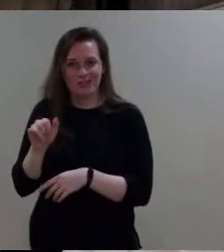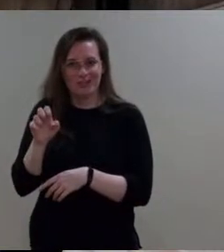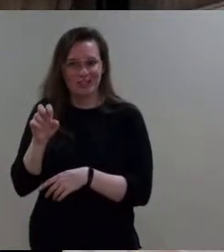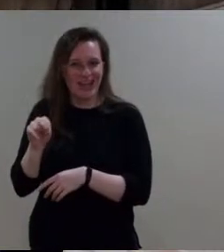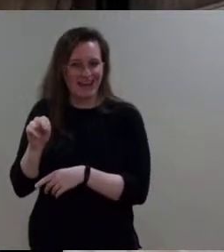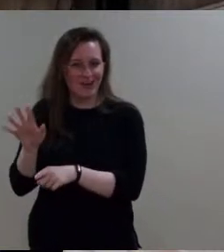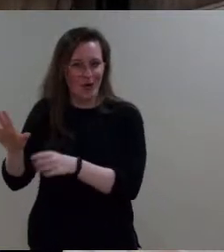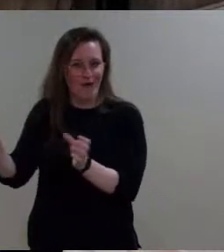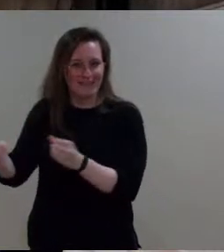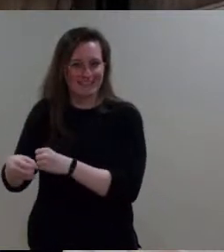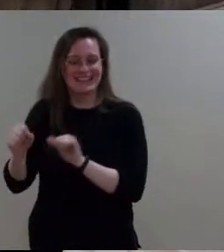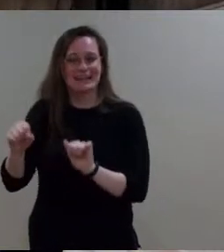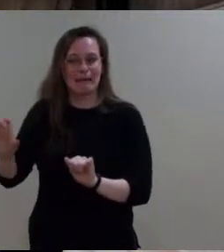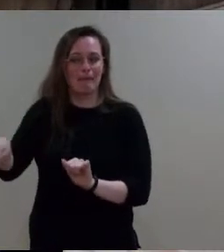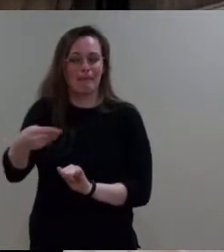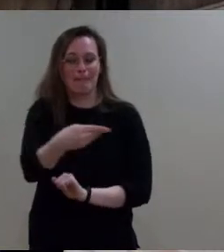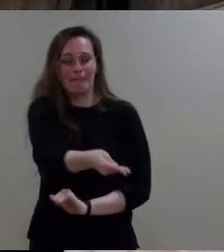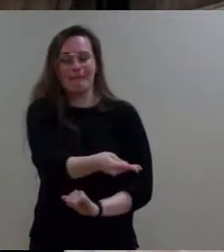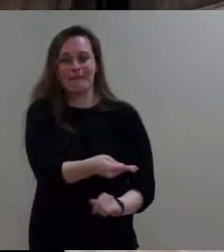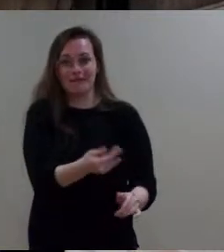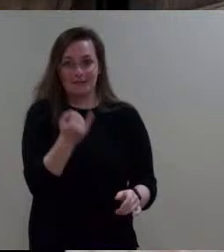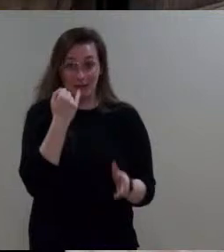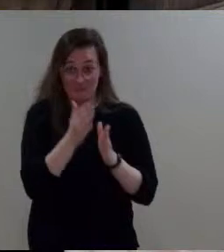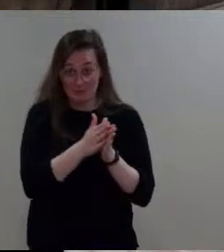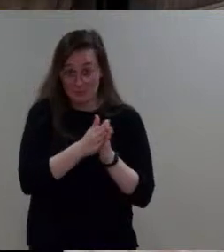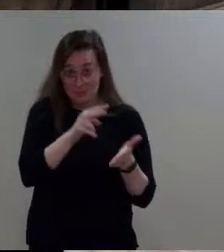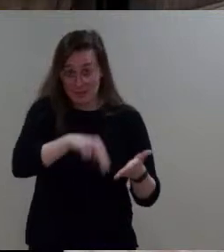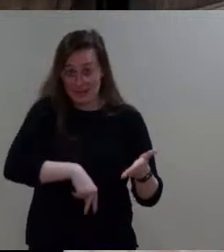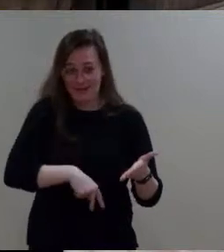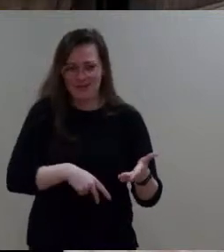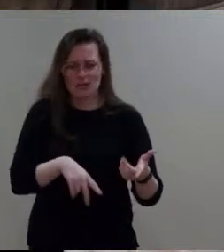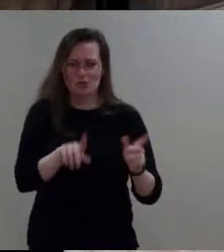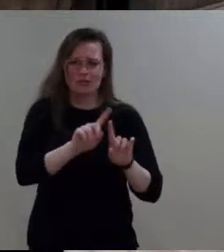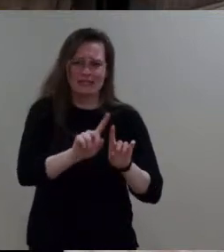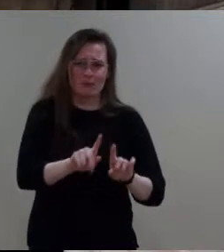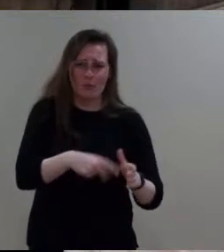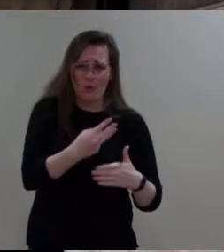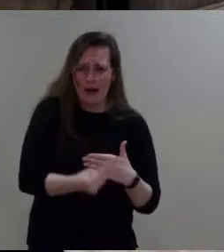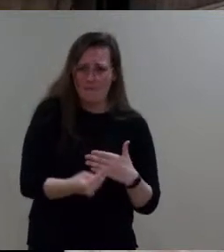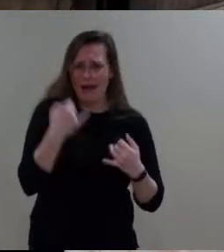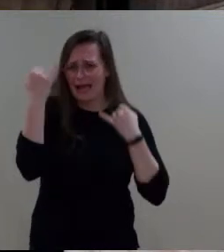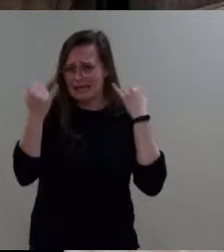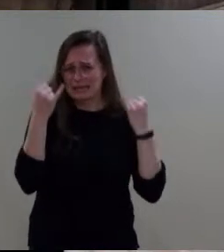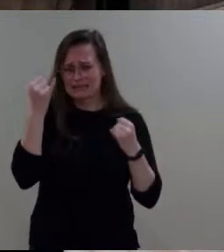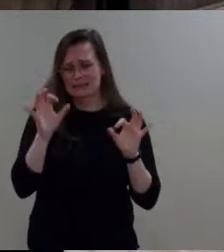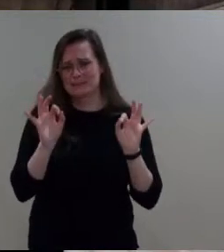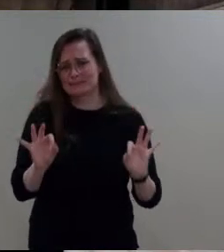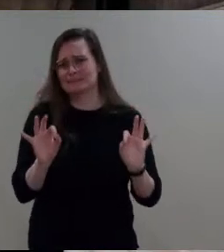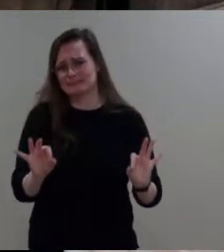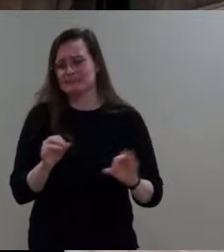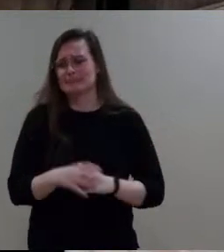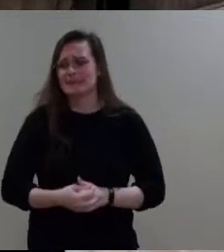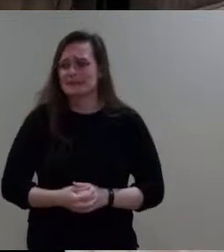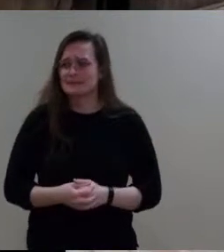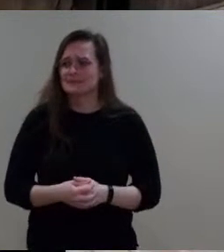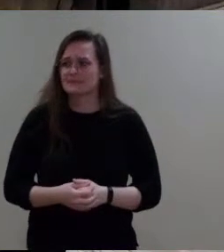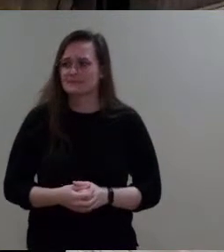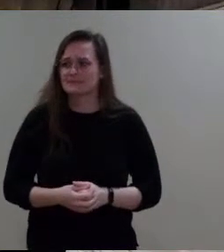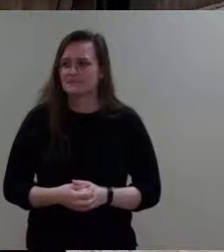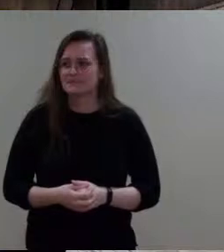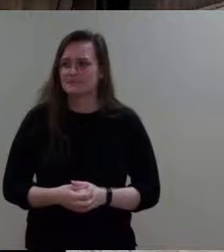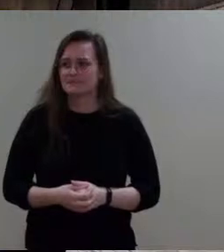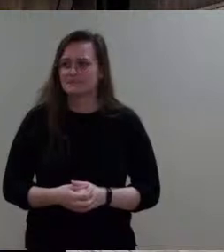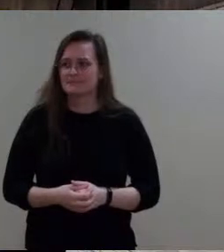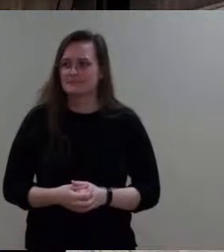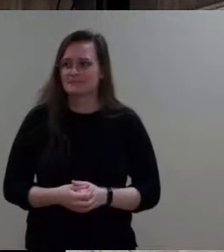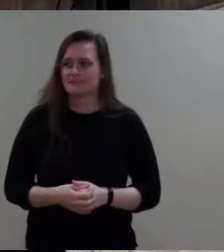table. Anyway, it has all their programs. It gives great ideas. And of course, when I came back, I had a short